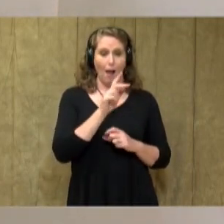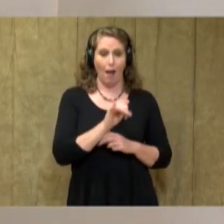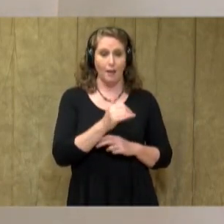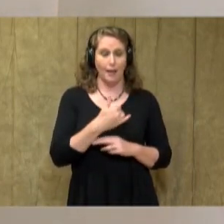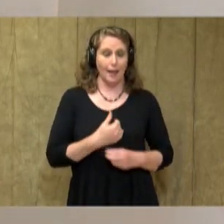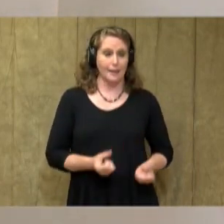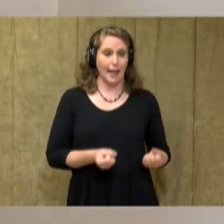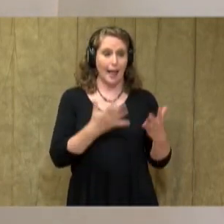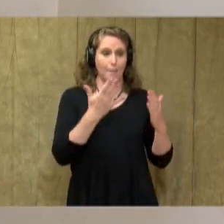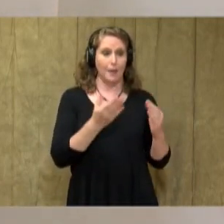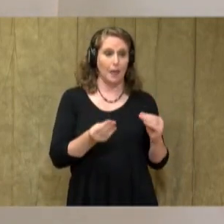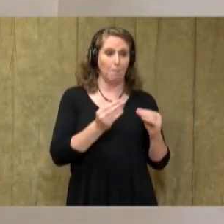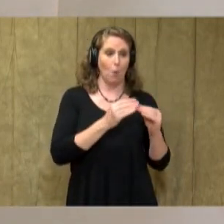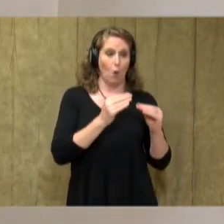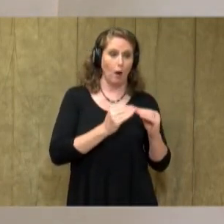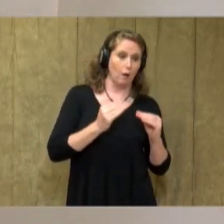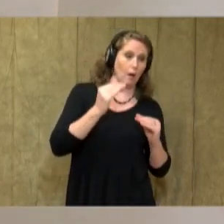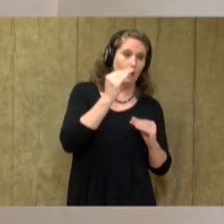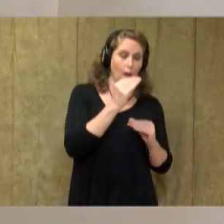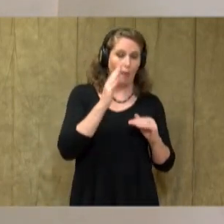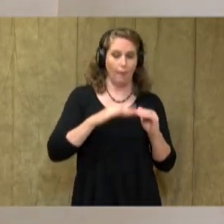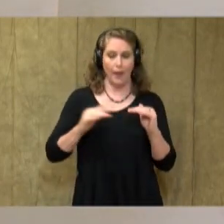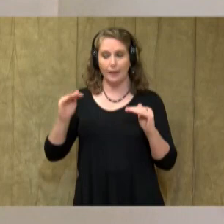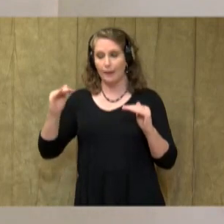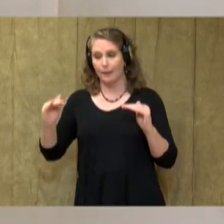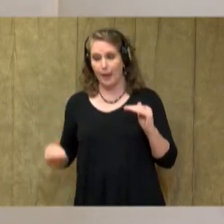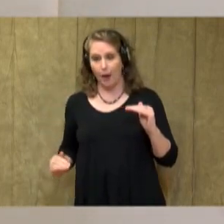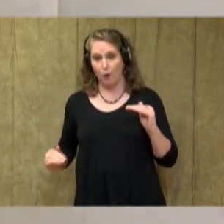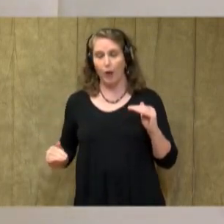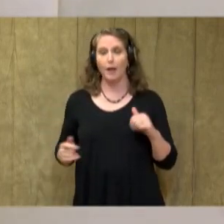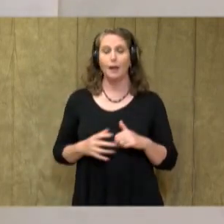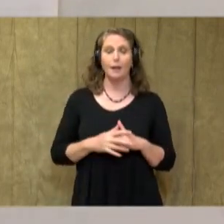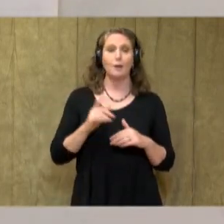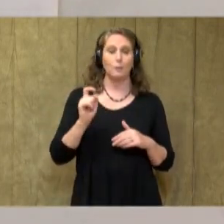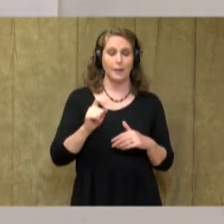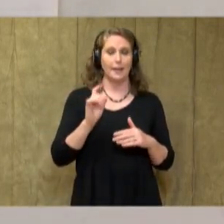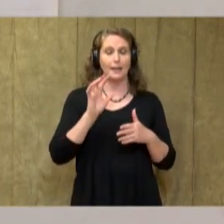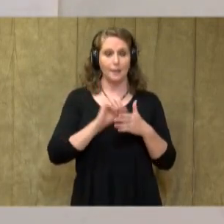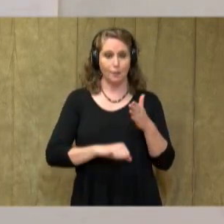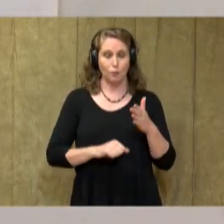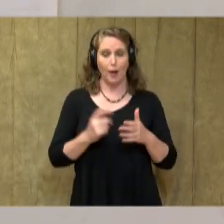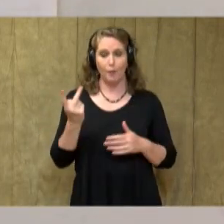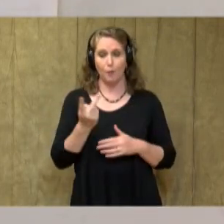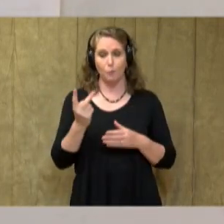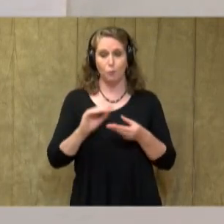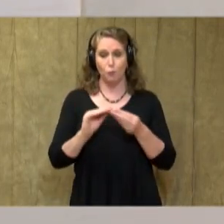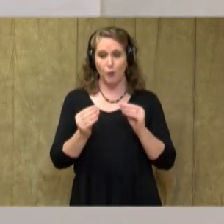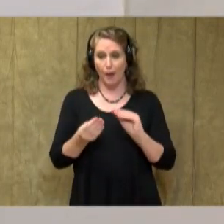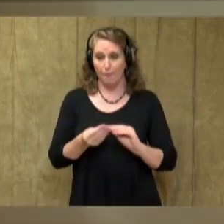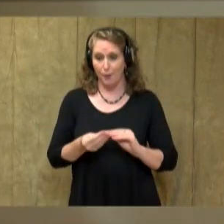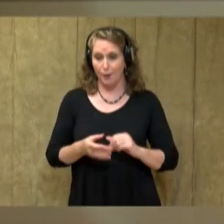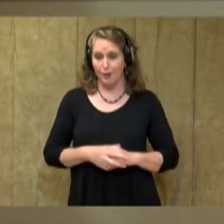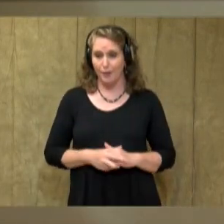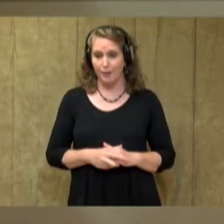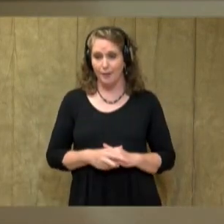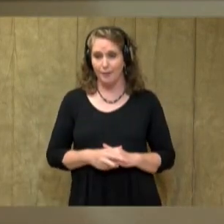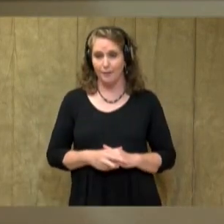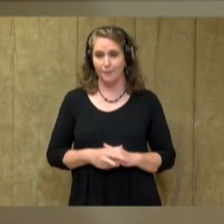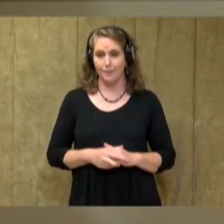cards Holly has than Dara, we would have to subtract those 2 numbers. So we would subtract